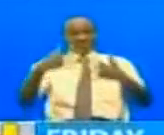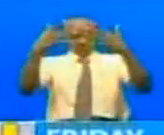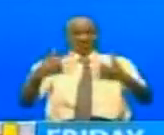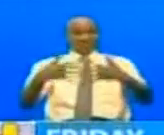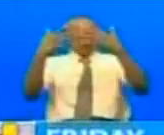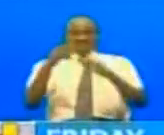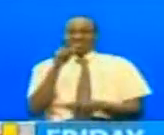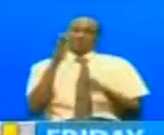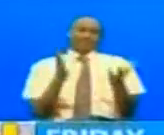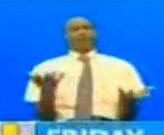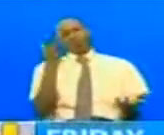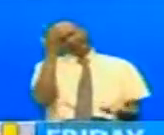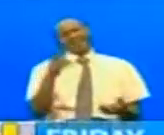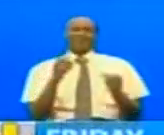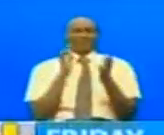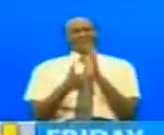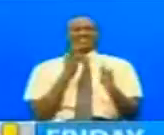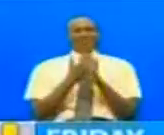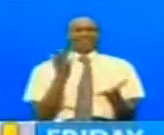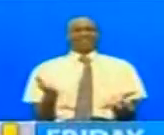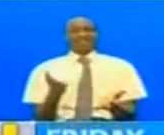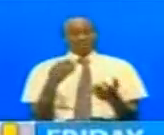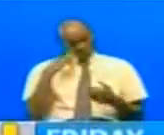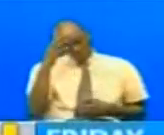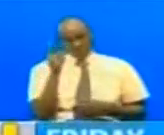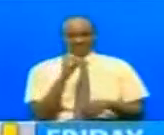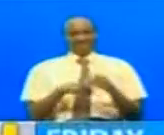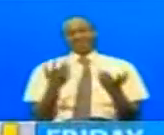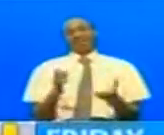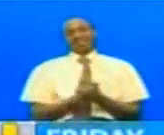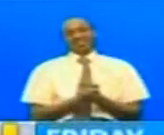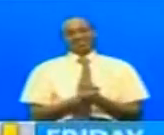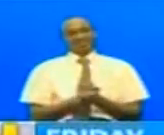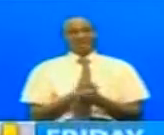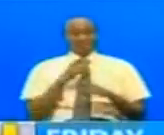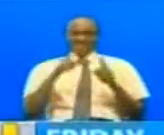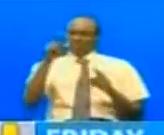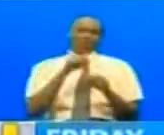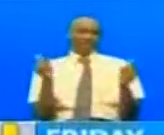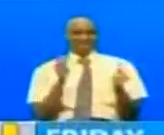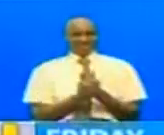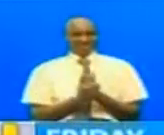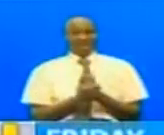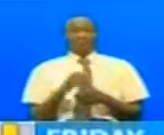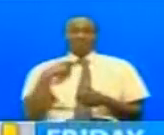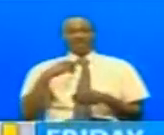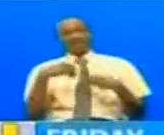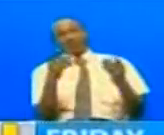auto key operator, why now? So it was running fast. And I'm not used to that. You're not used to it. Yes. But I think you did well. Mm. I'll give